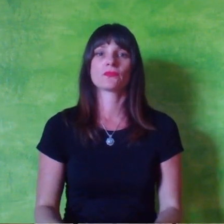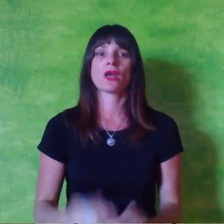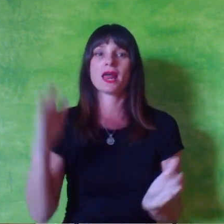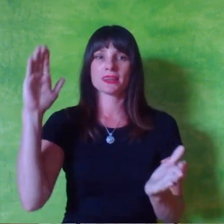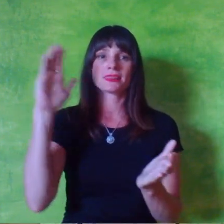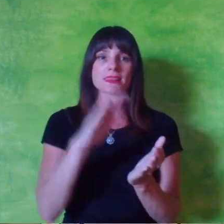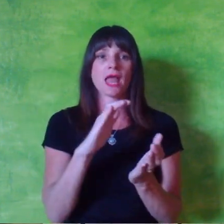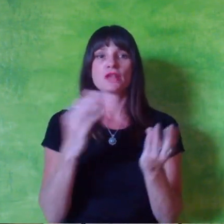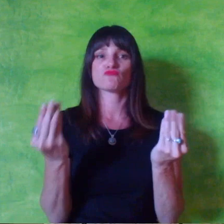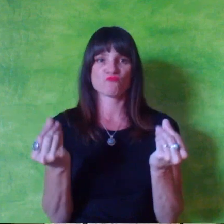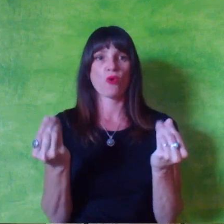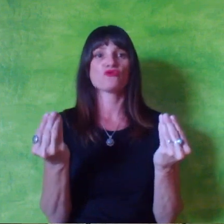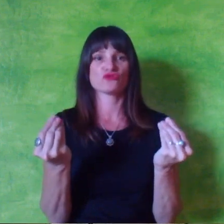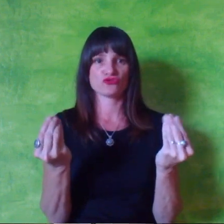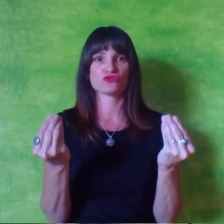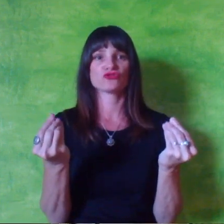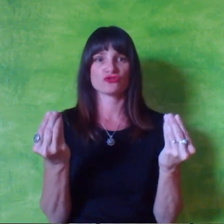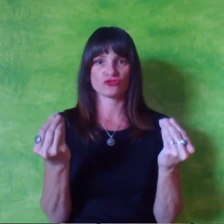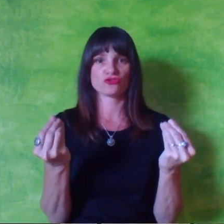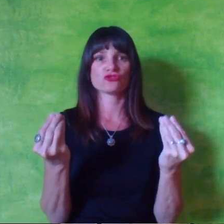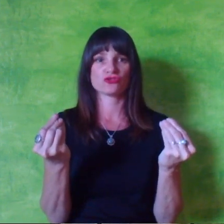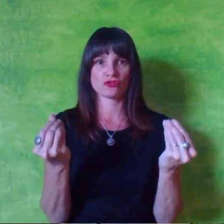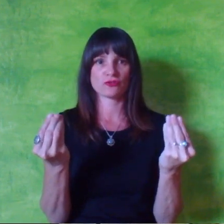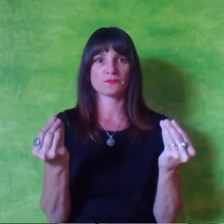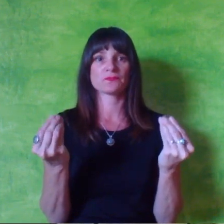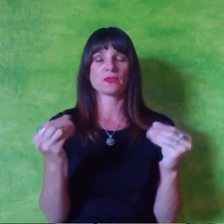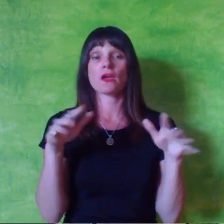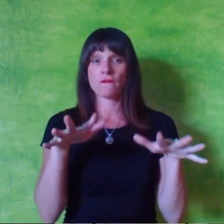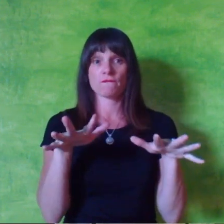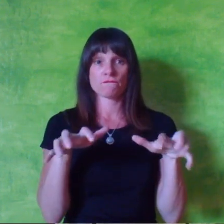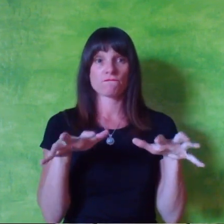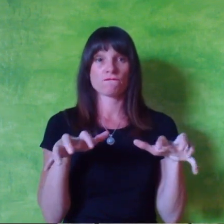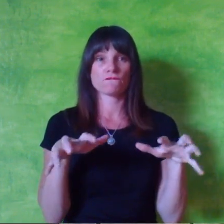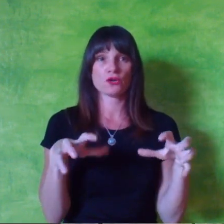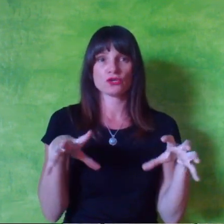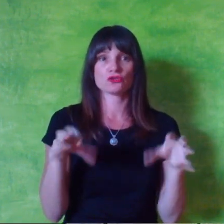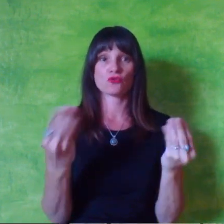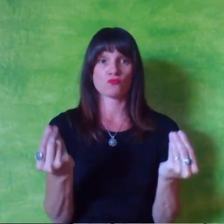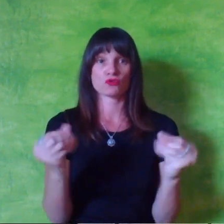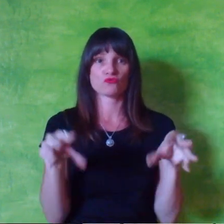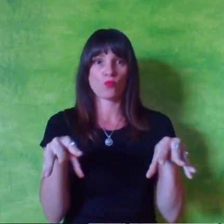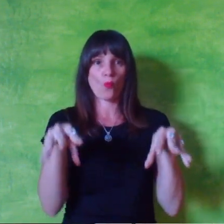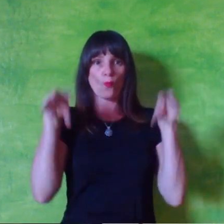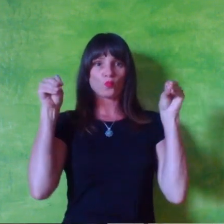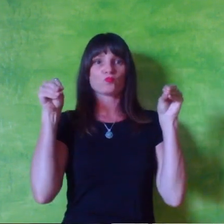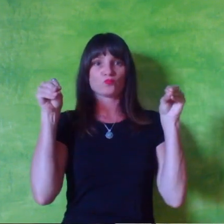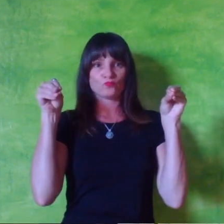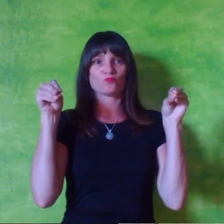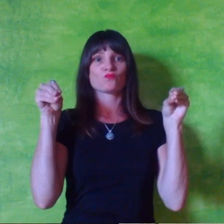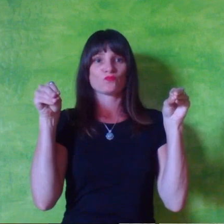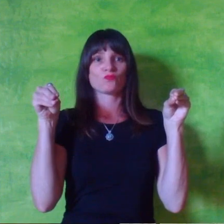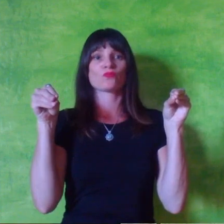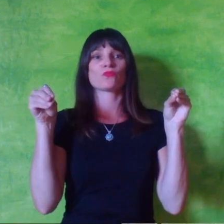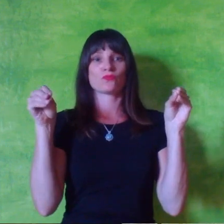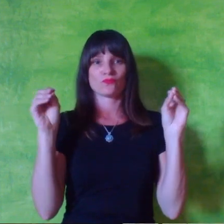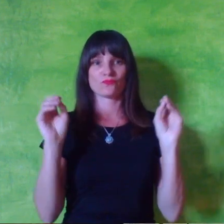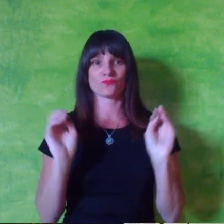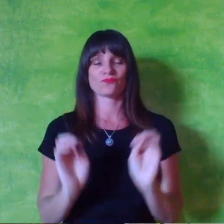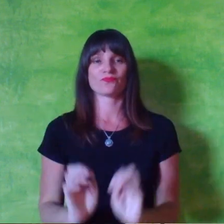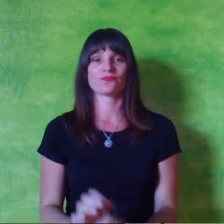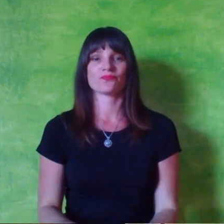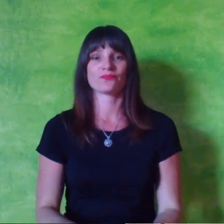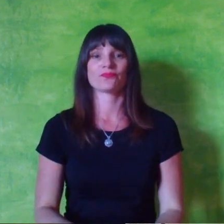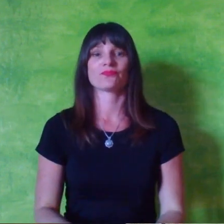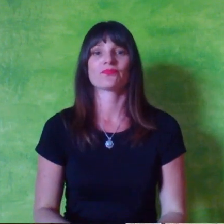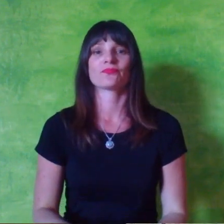just kind of takes the moisture off the surface of it and takes it out. And you know, it's a little hard on the tip, but that's okay. We're not